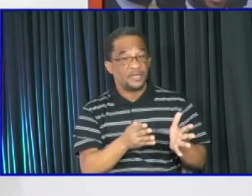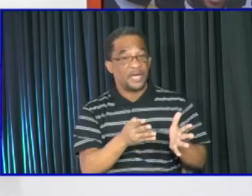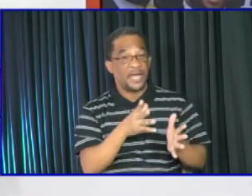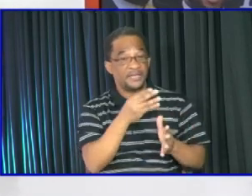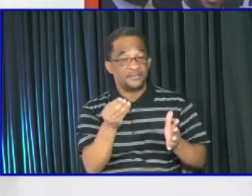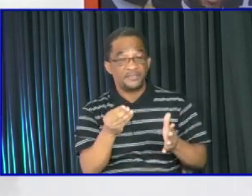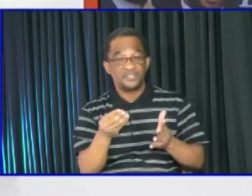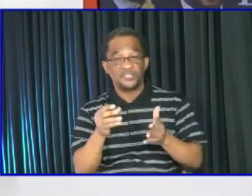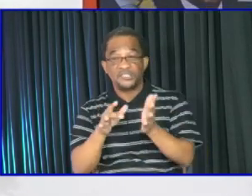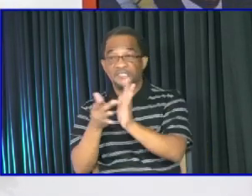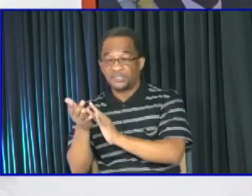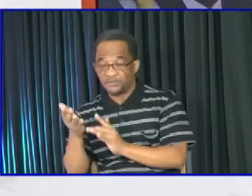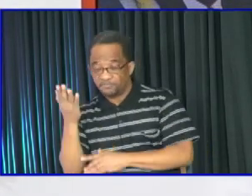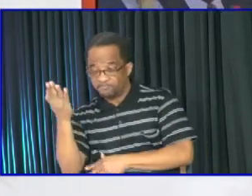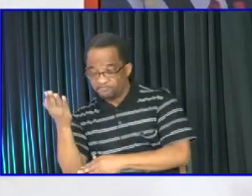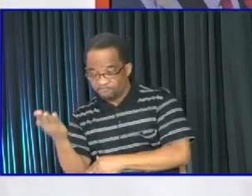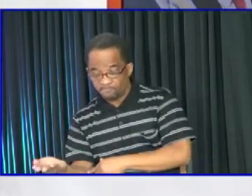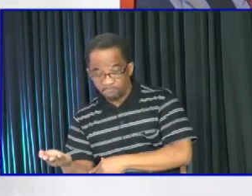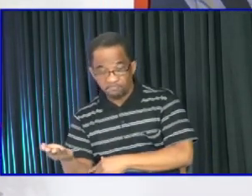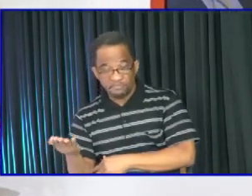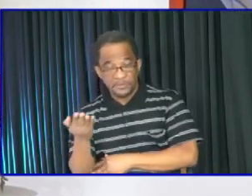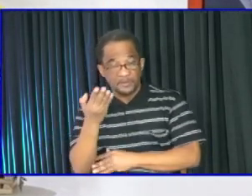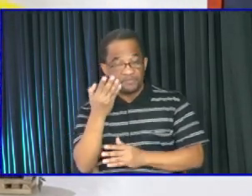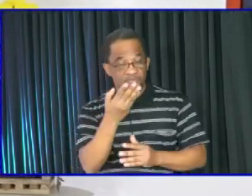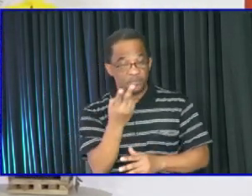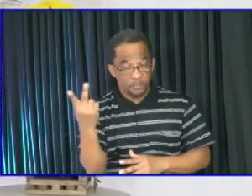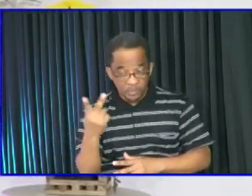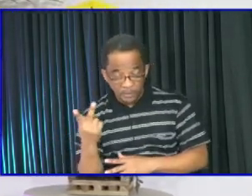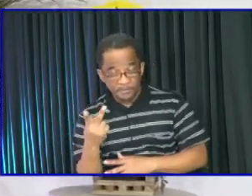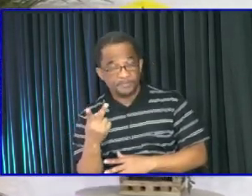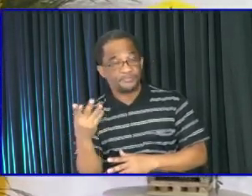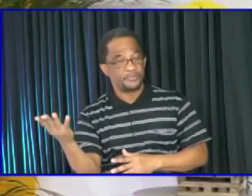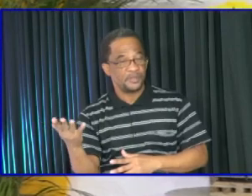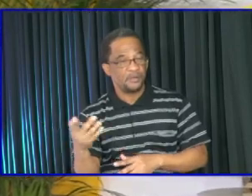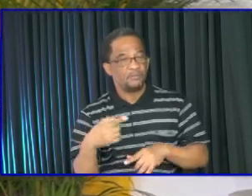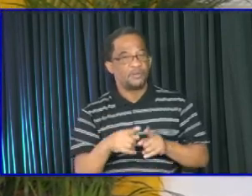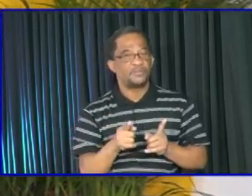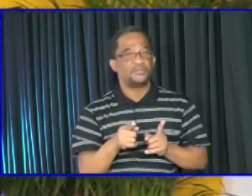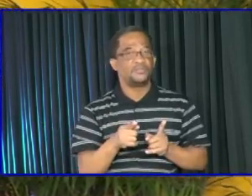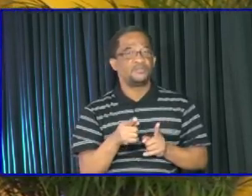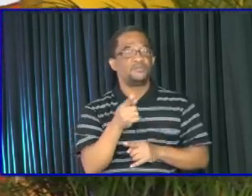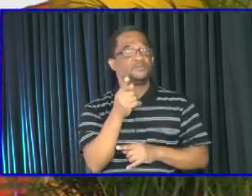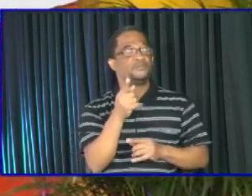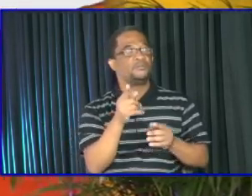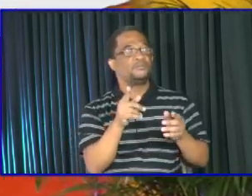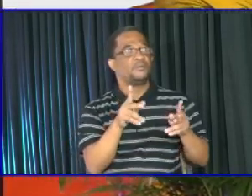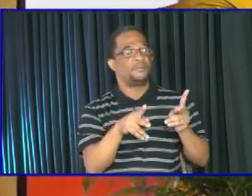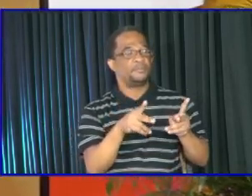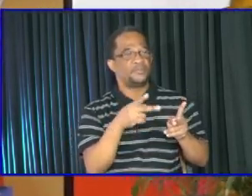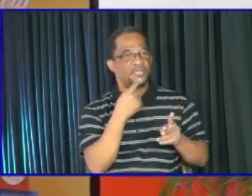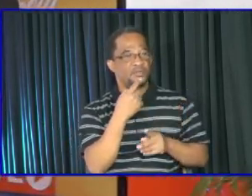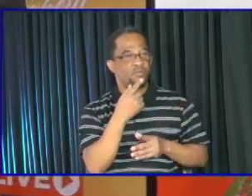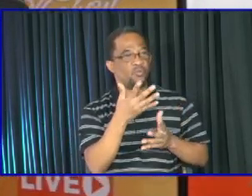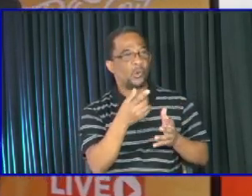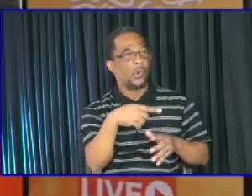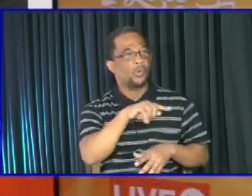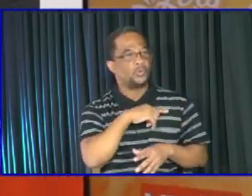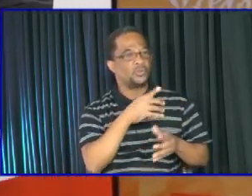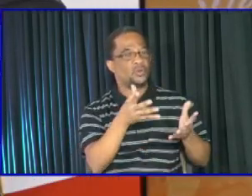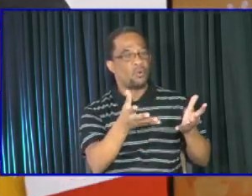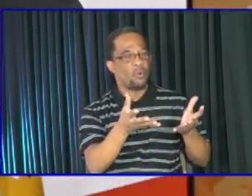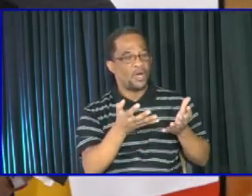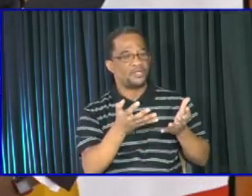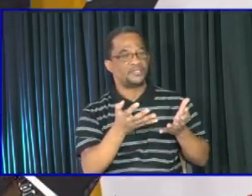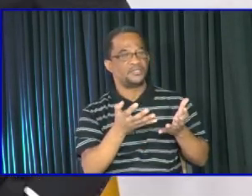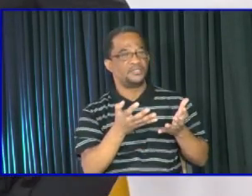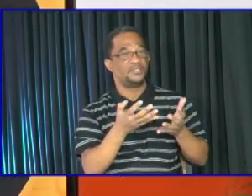would you have that I release unto you? And they cry for Barabbas. And then Pilate asked, what shall I do